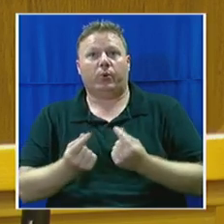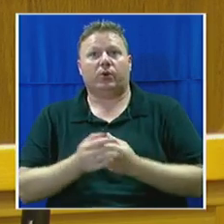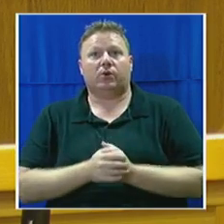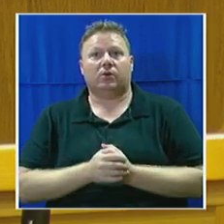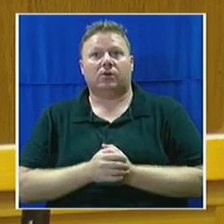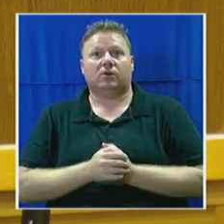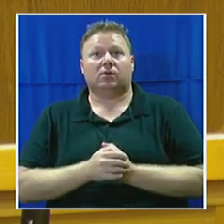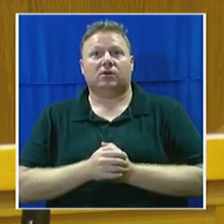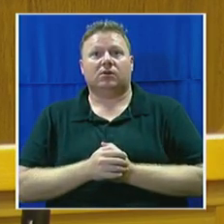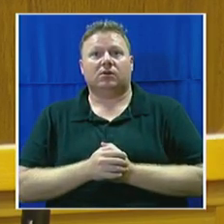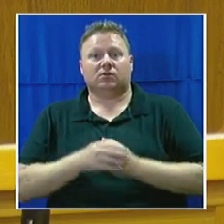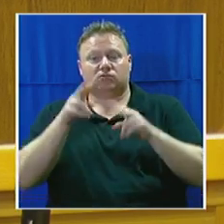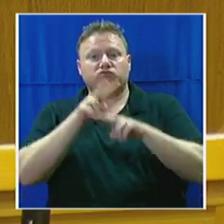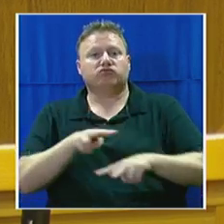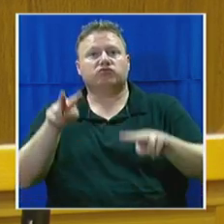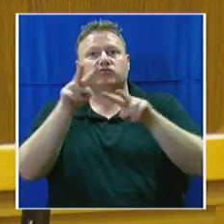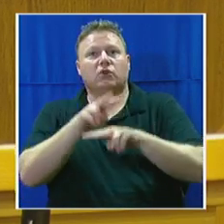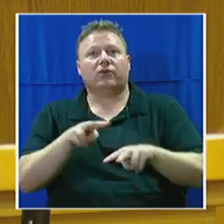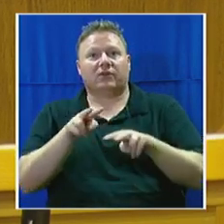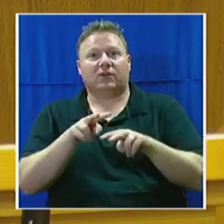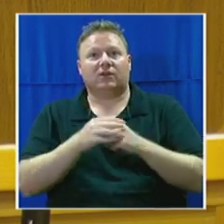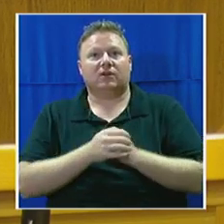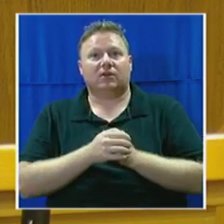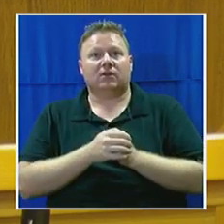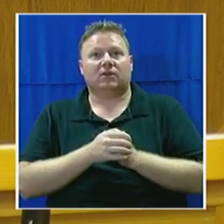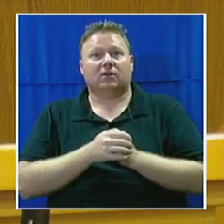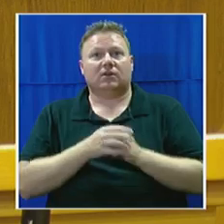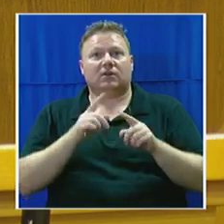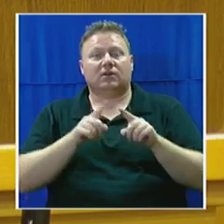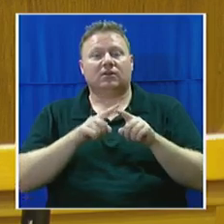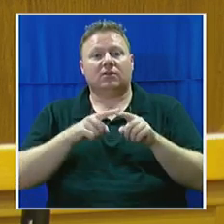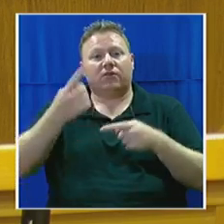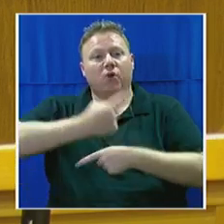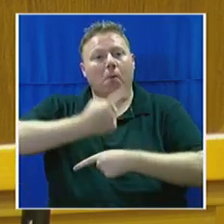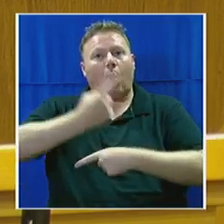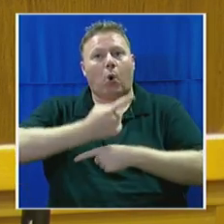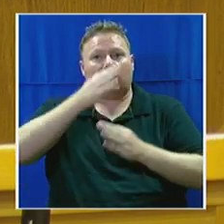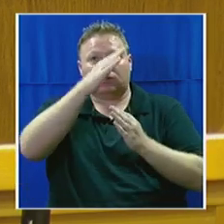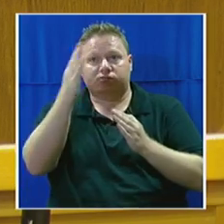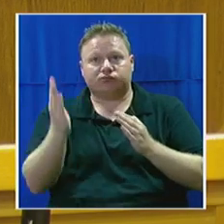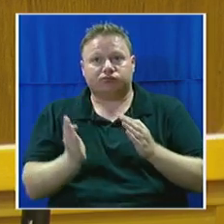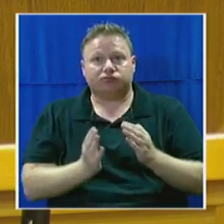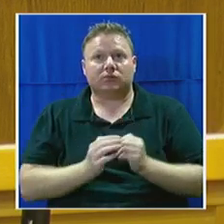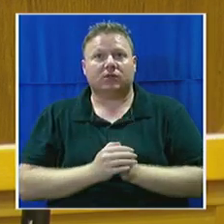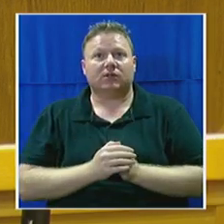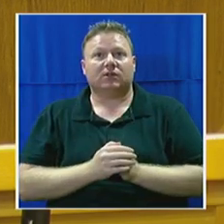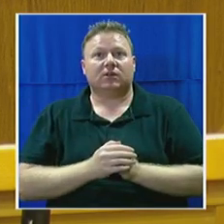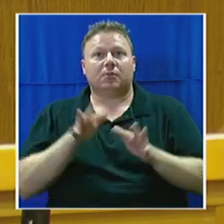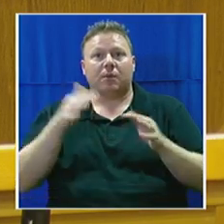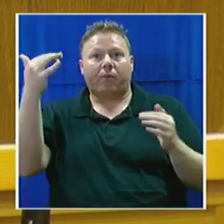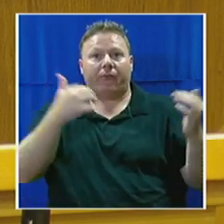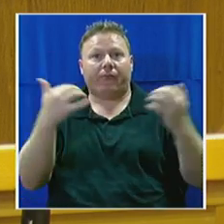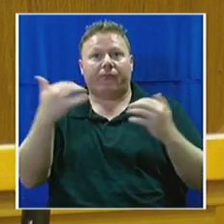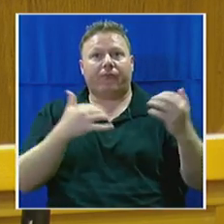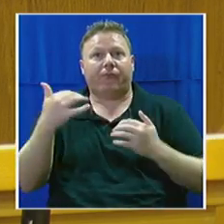should conduct some oversight into particularly the different borders and where there are lots and lots of influx of people from